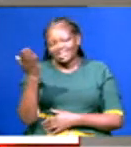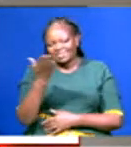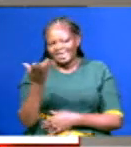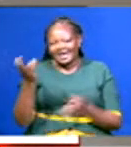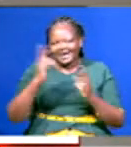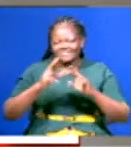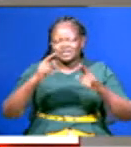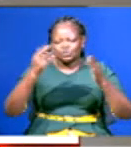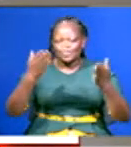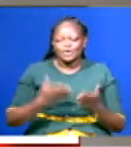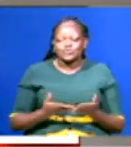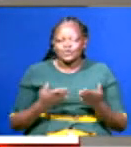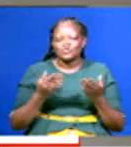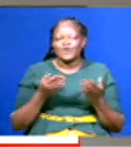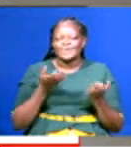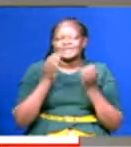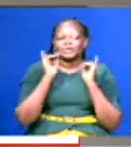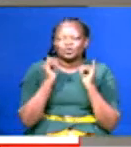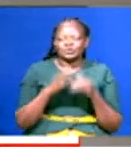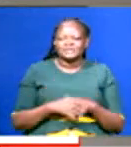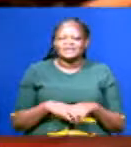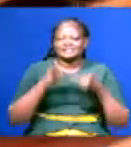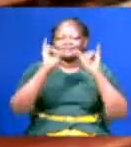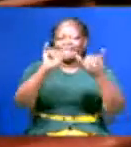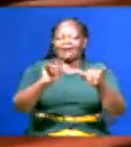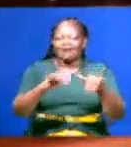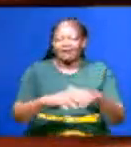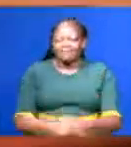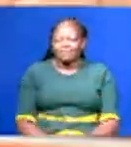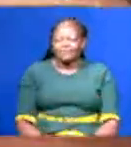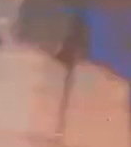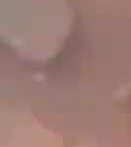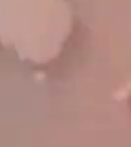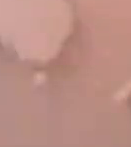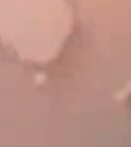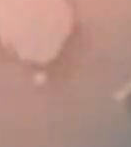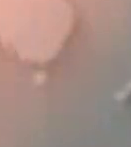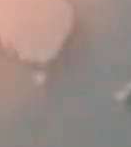you the day's business. Stay with us.